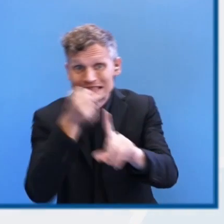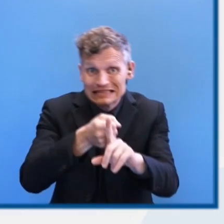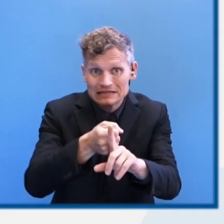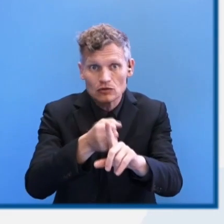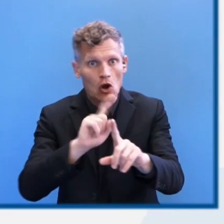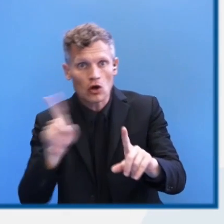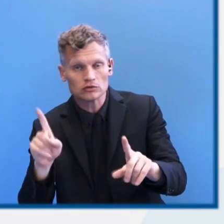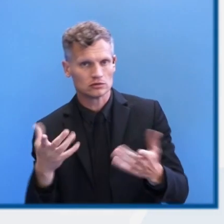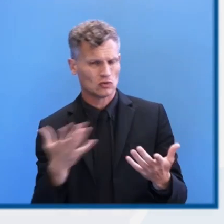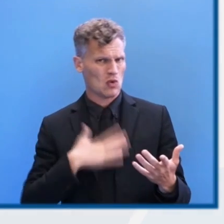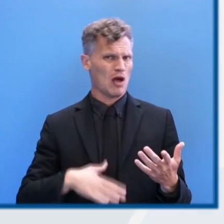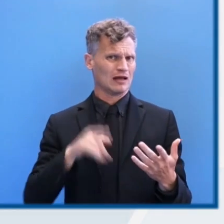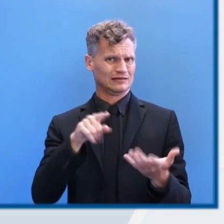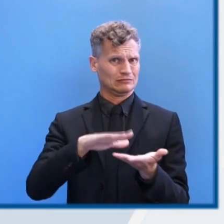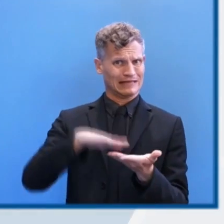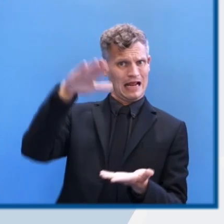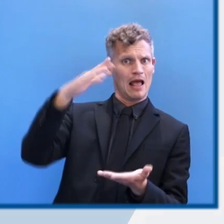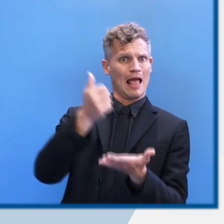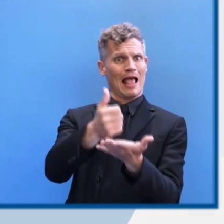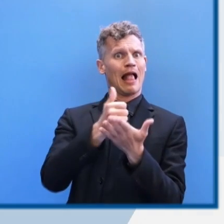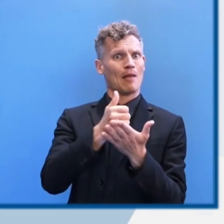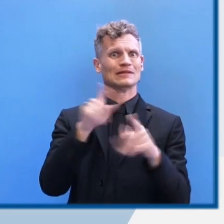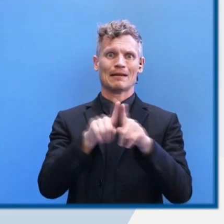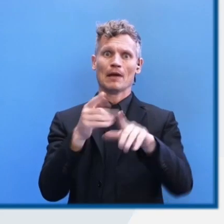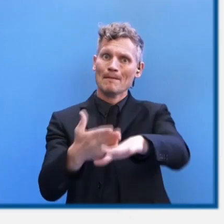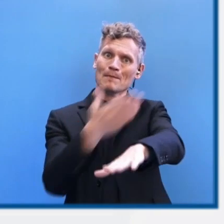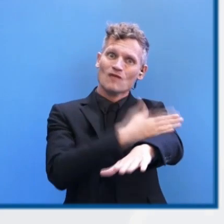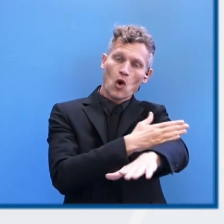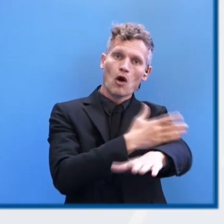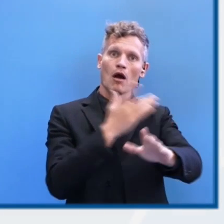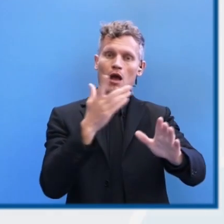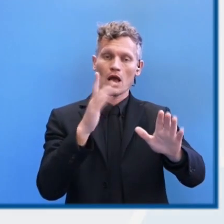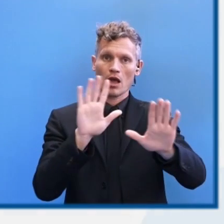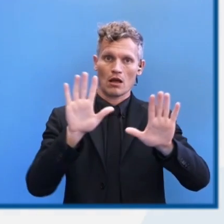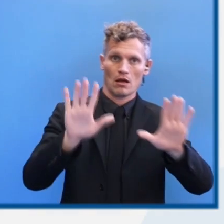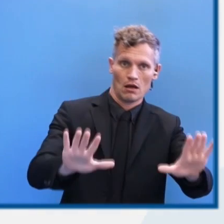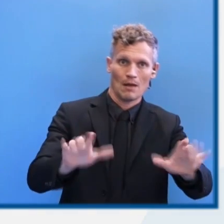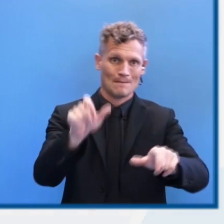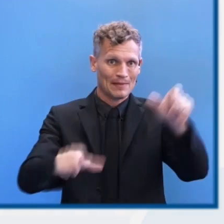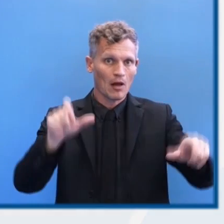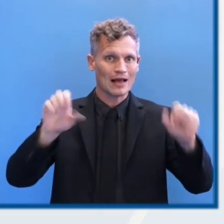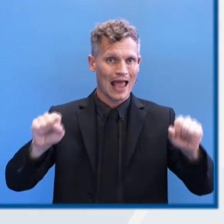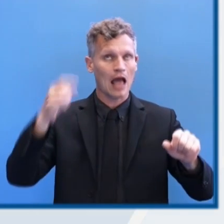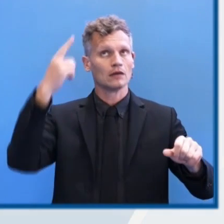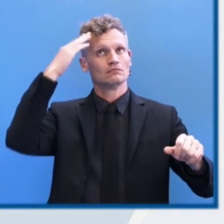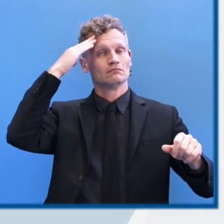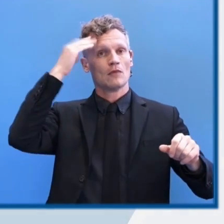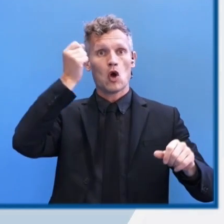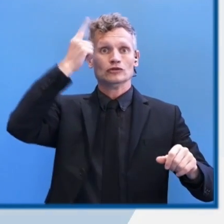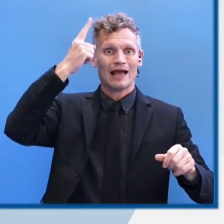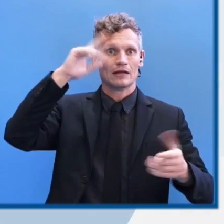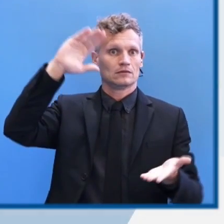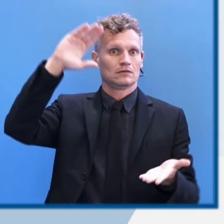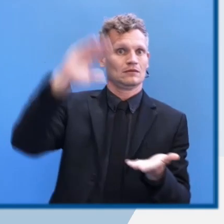and allow for the well-being of our citizens to increase. So I'll be interested in hearing a bit more